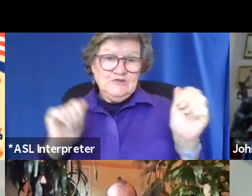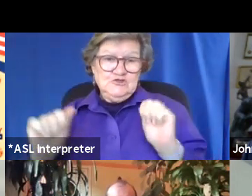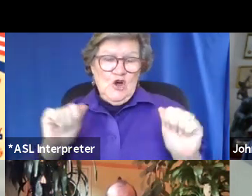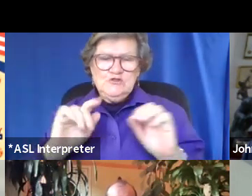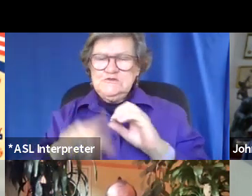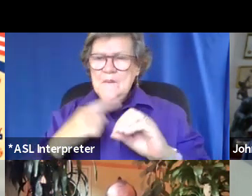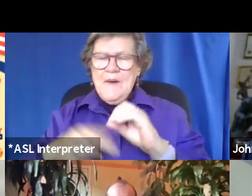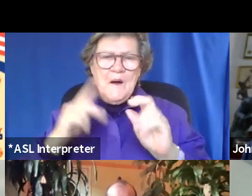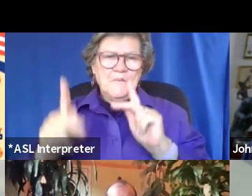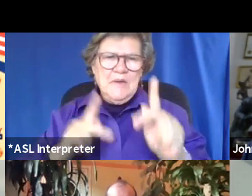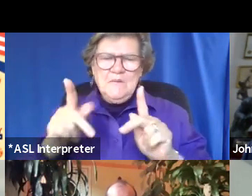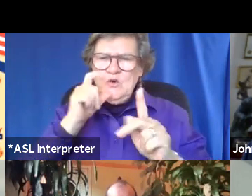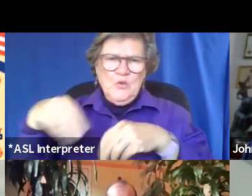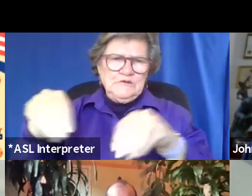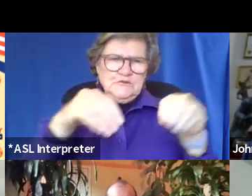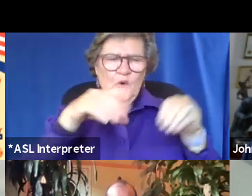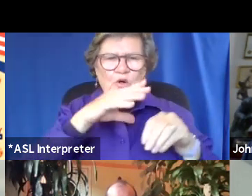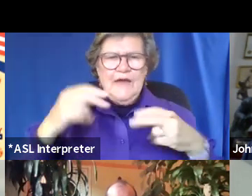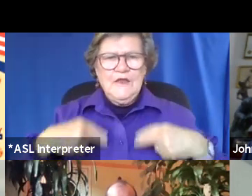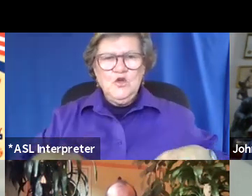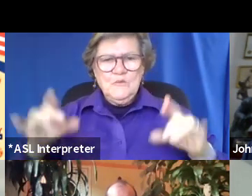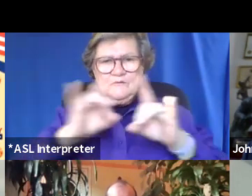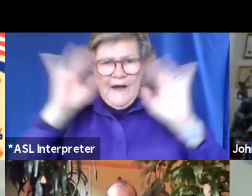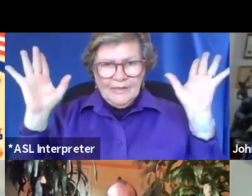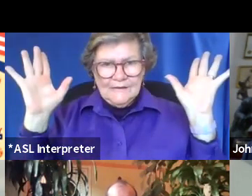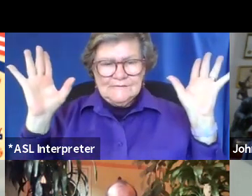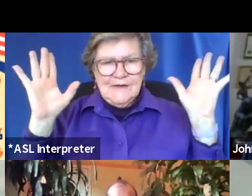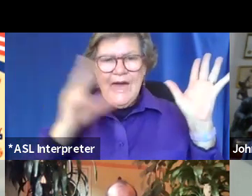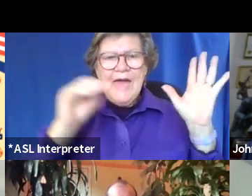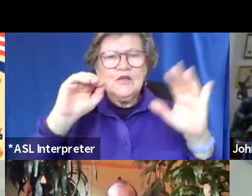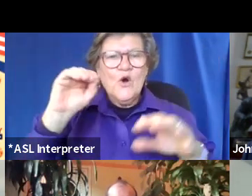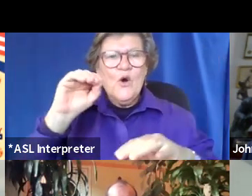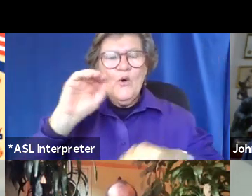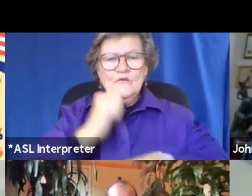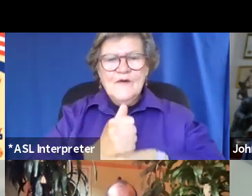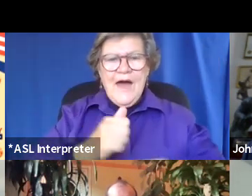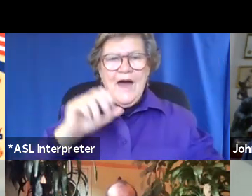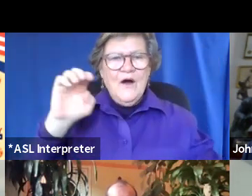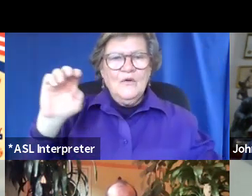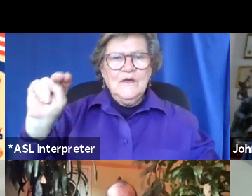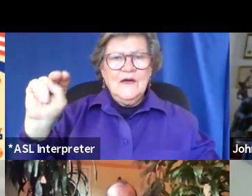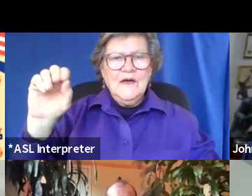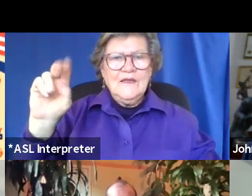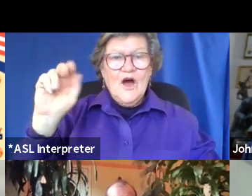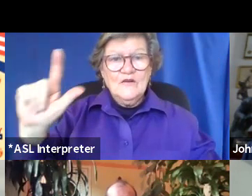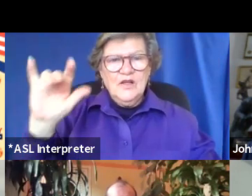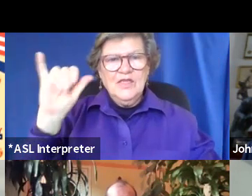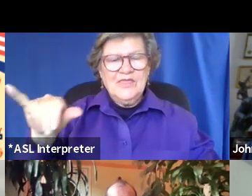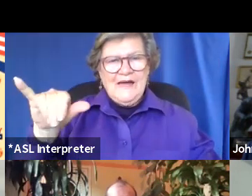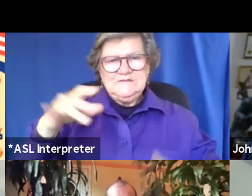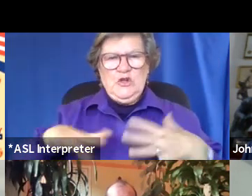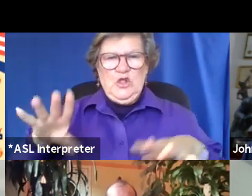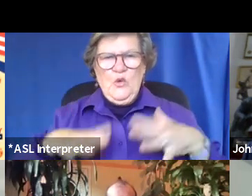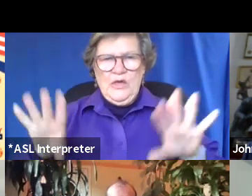trafficking and domestic violence. I also helped co-found Novel, which was an ethical clothing line. I'm an innovator